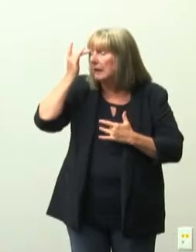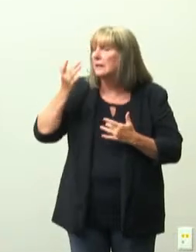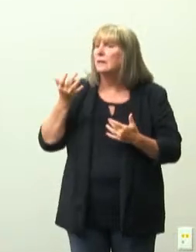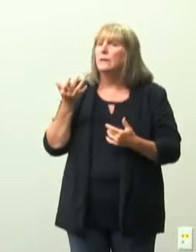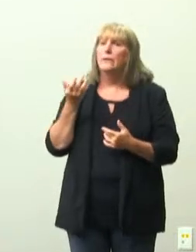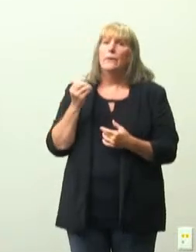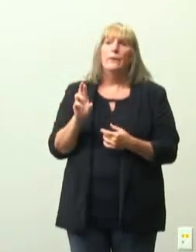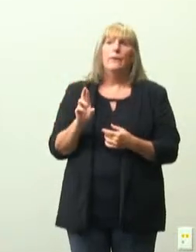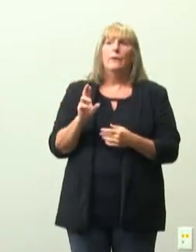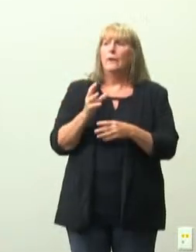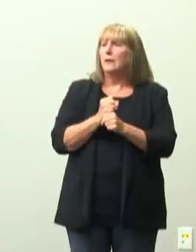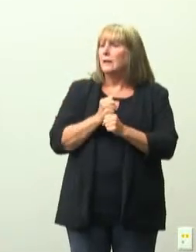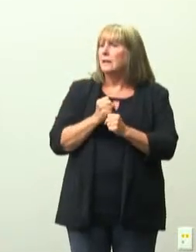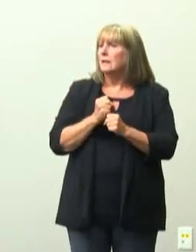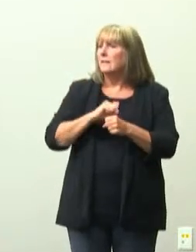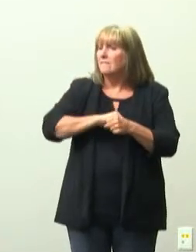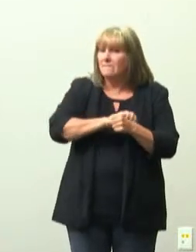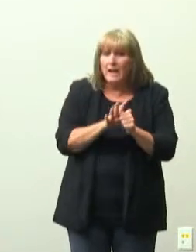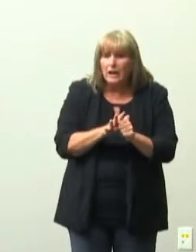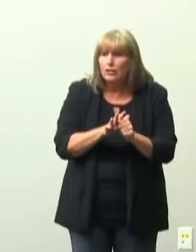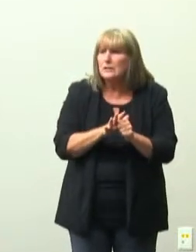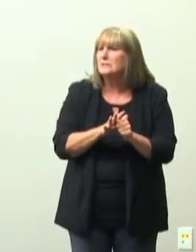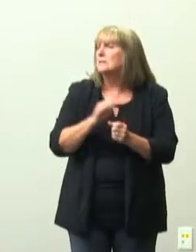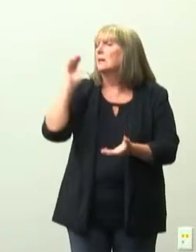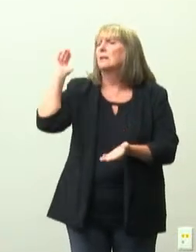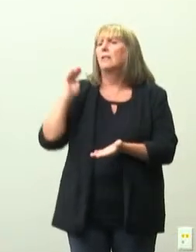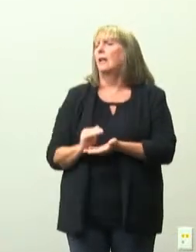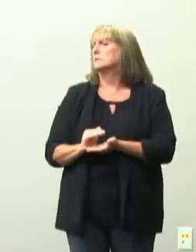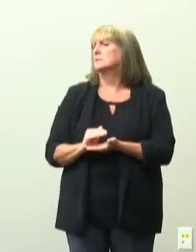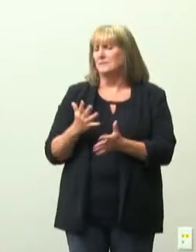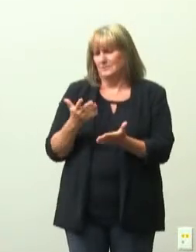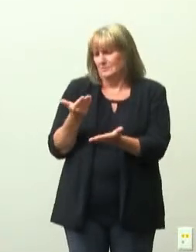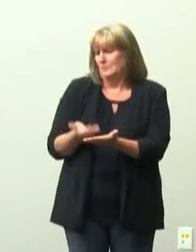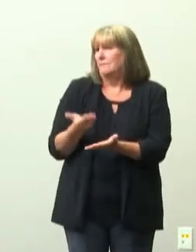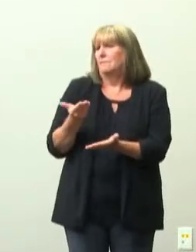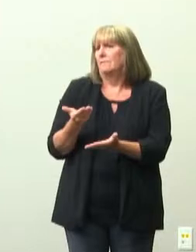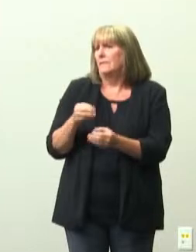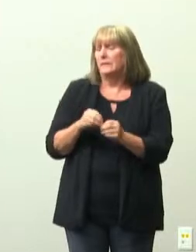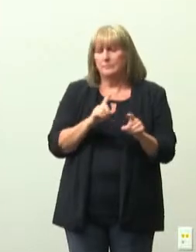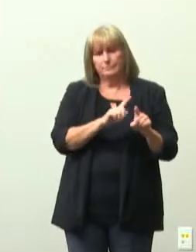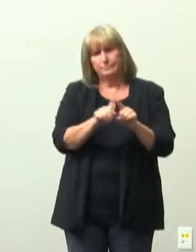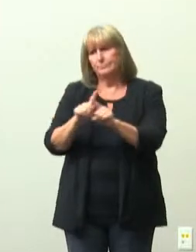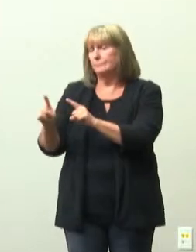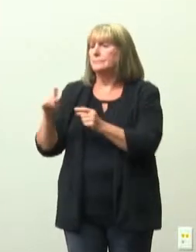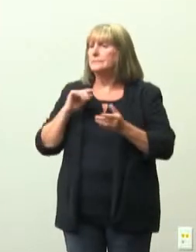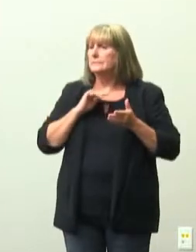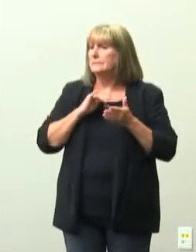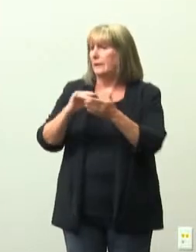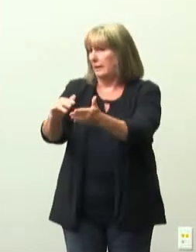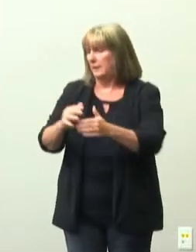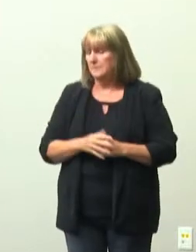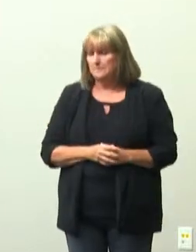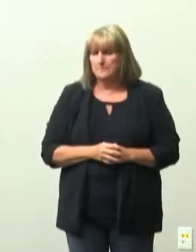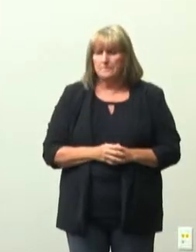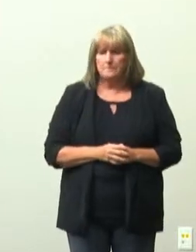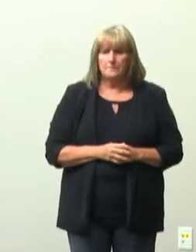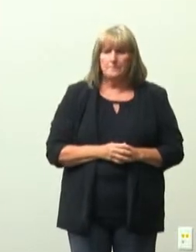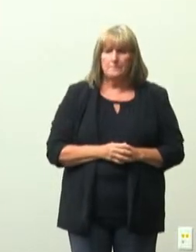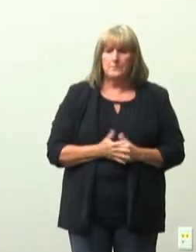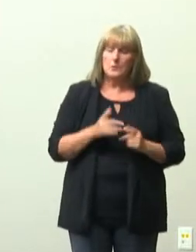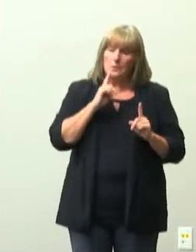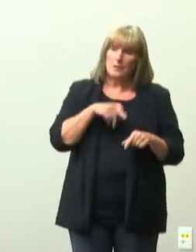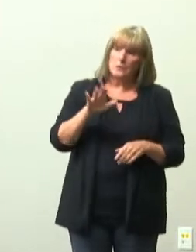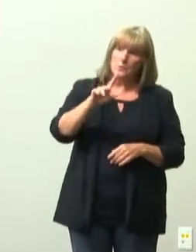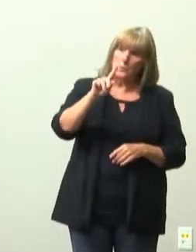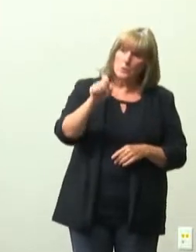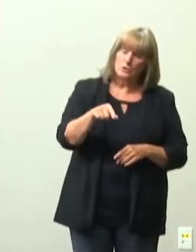or get the virus is dramatically lower. I mean, that's been proven in multiple studies. So, to answer